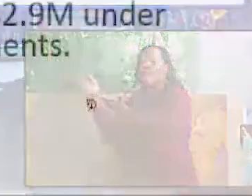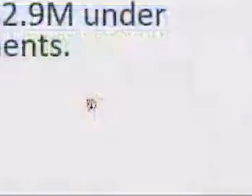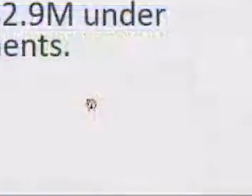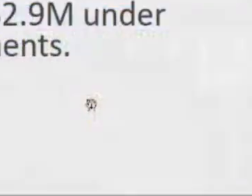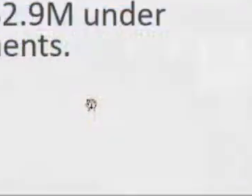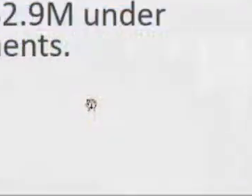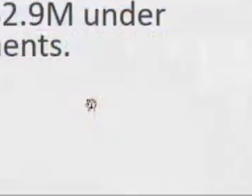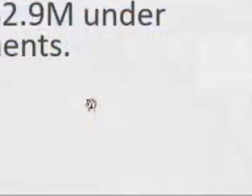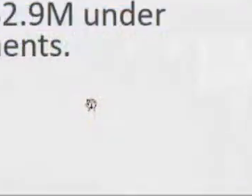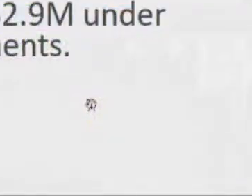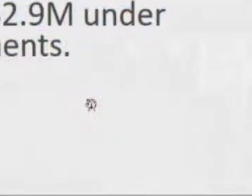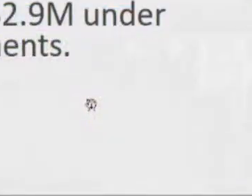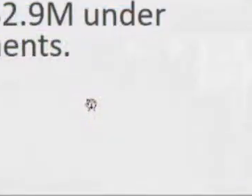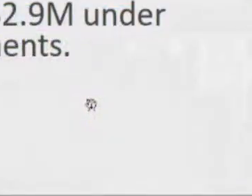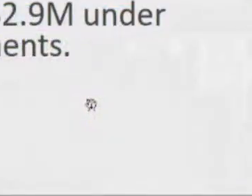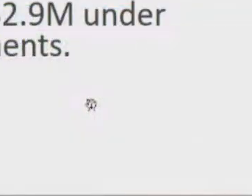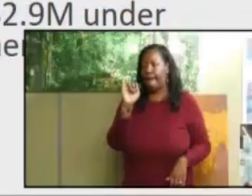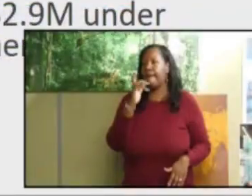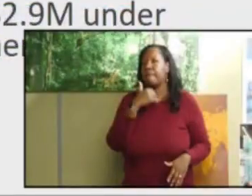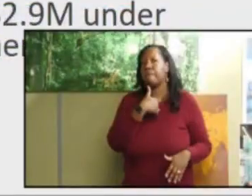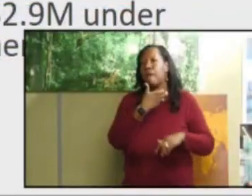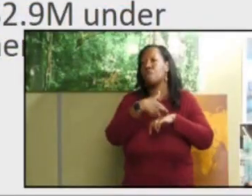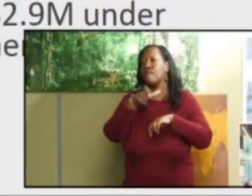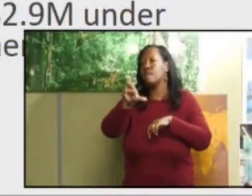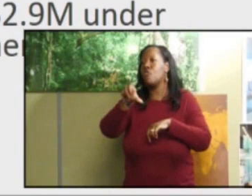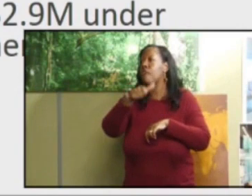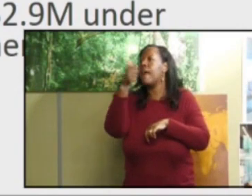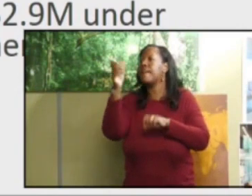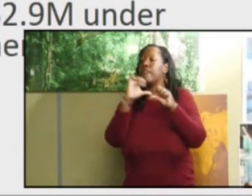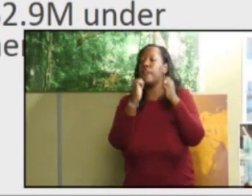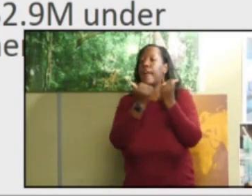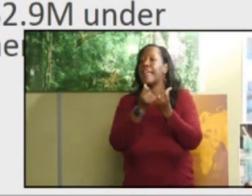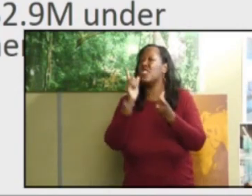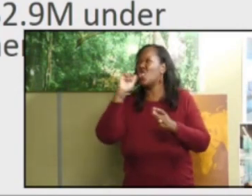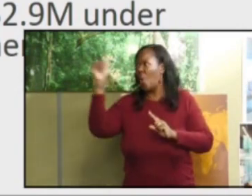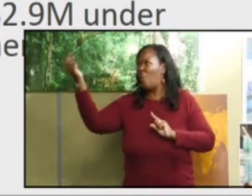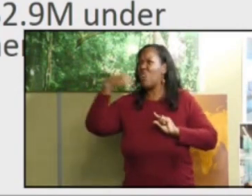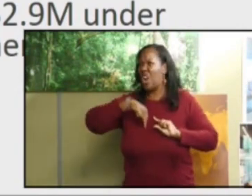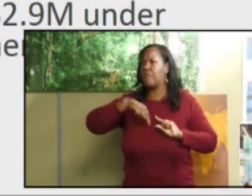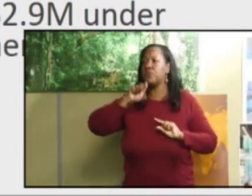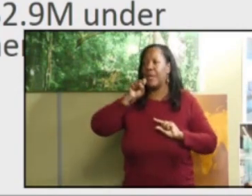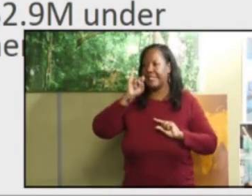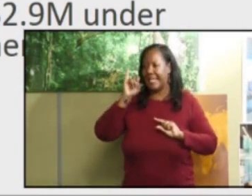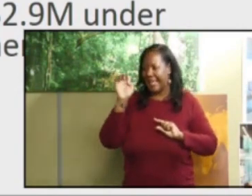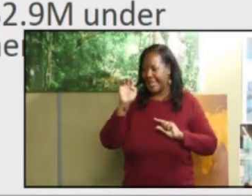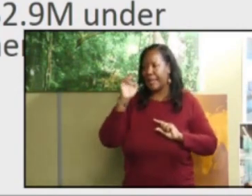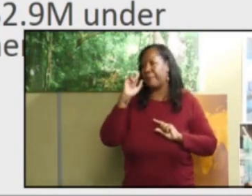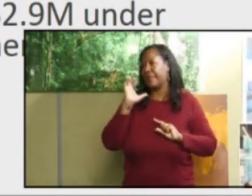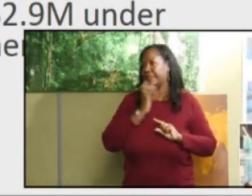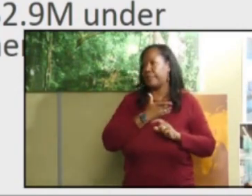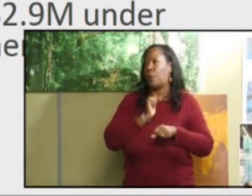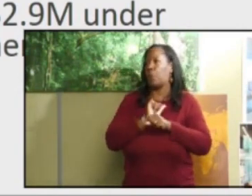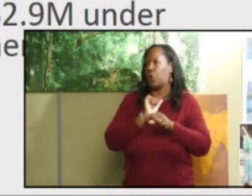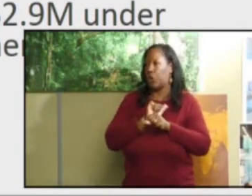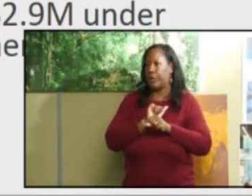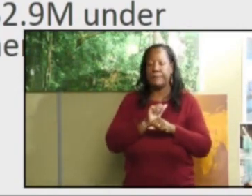example, FBI may refer another agency to SIE because of work that we have done with them in the